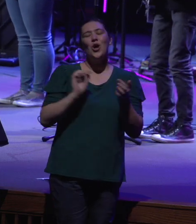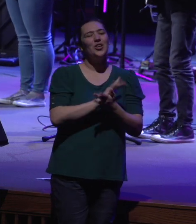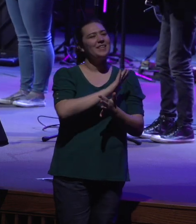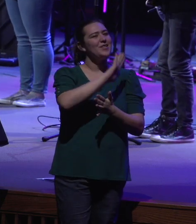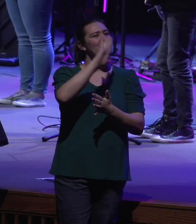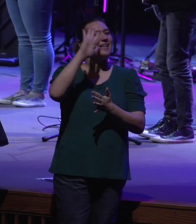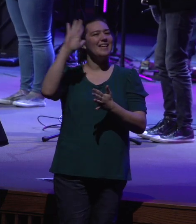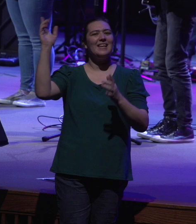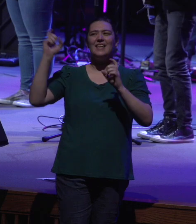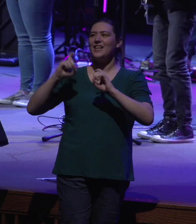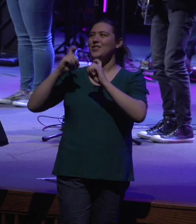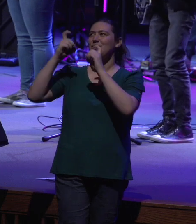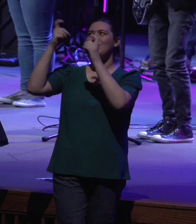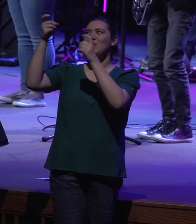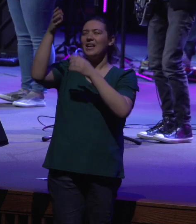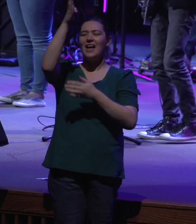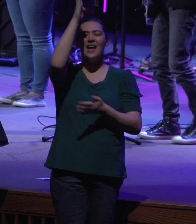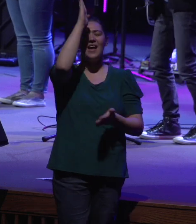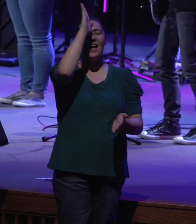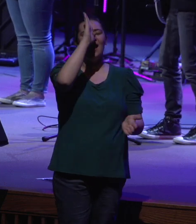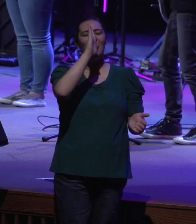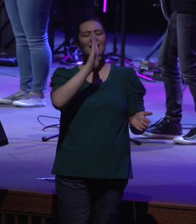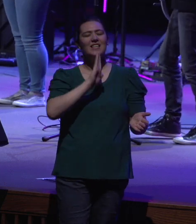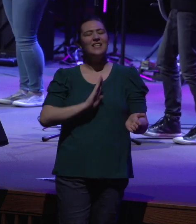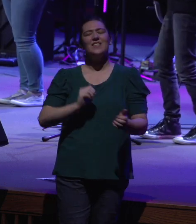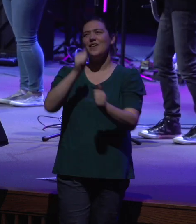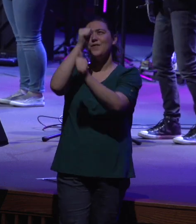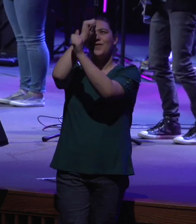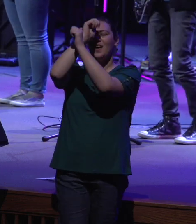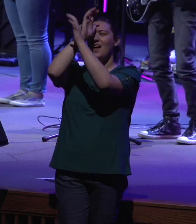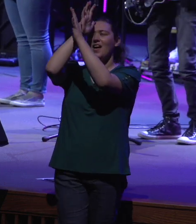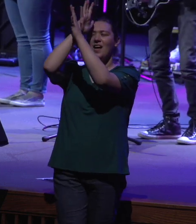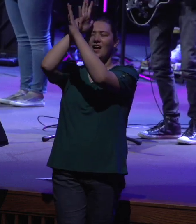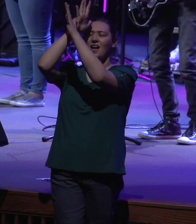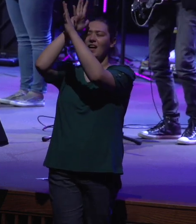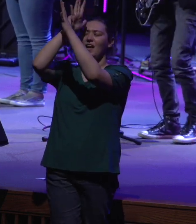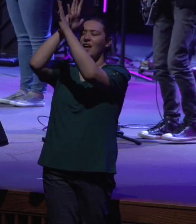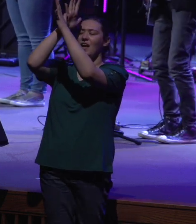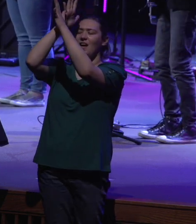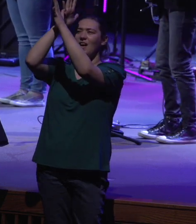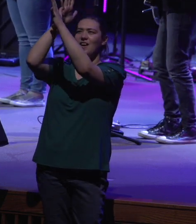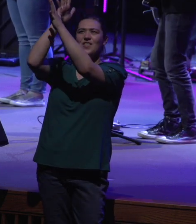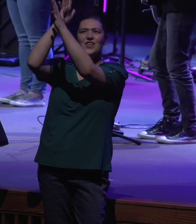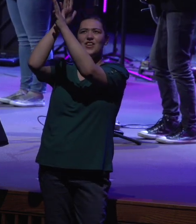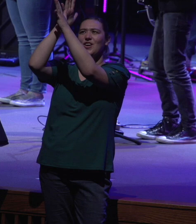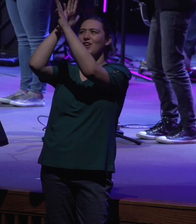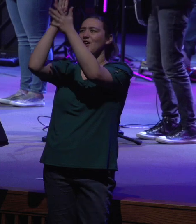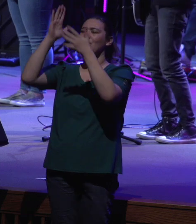Glory be to God, the Father.